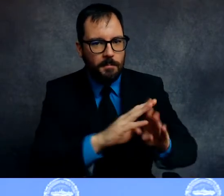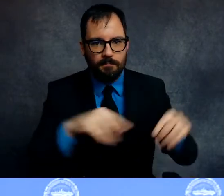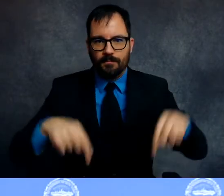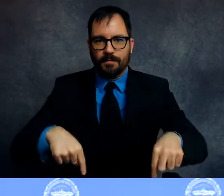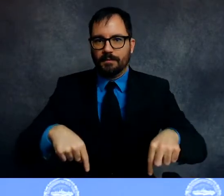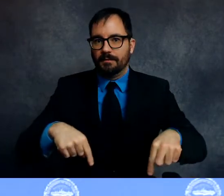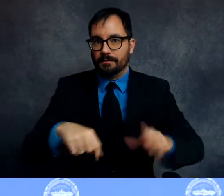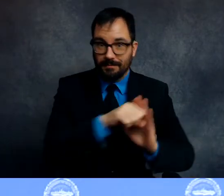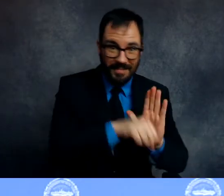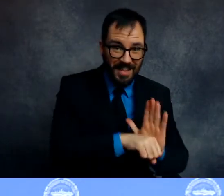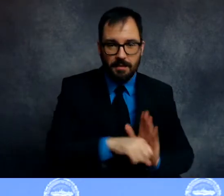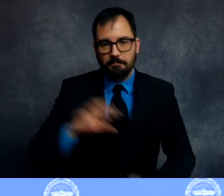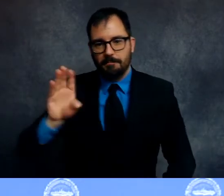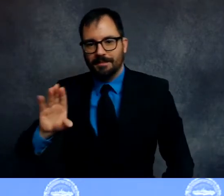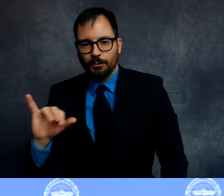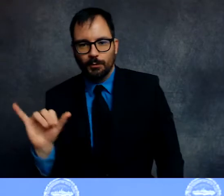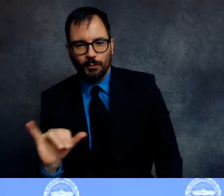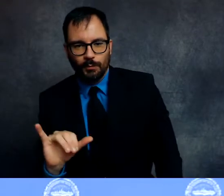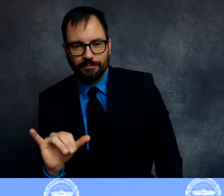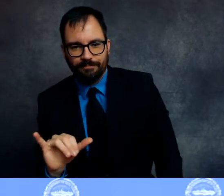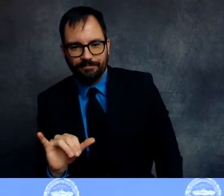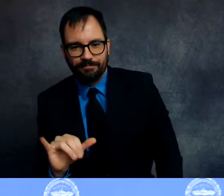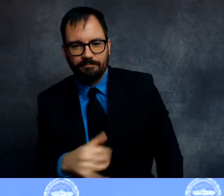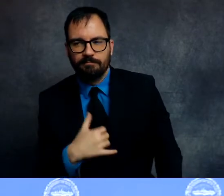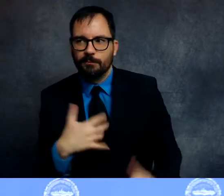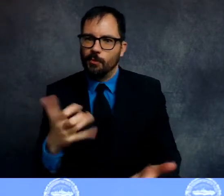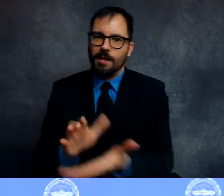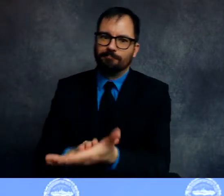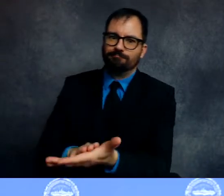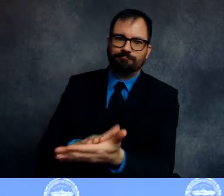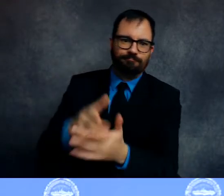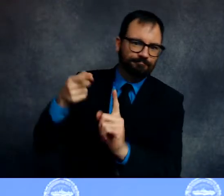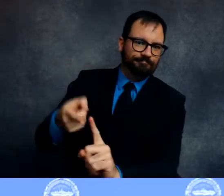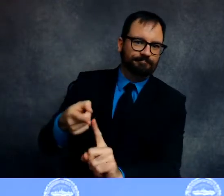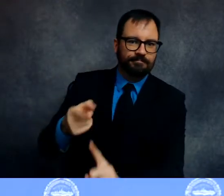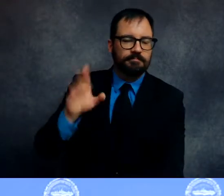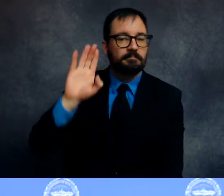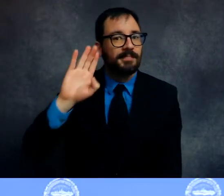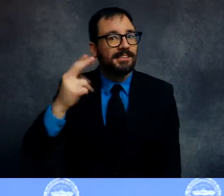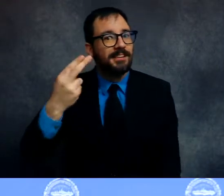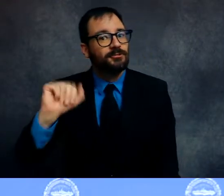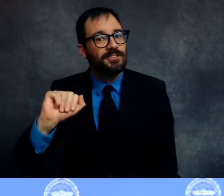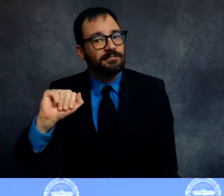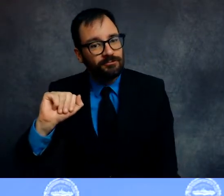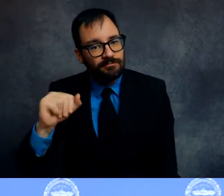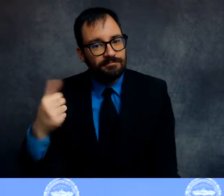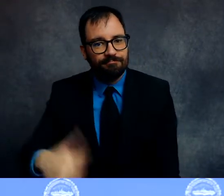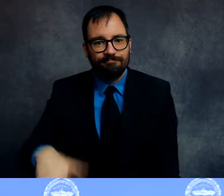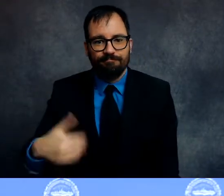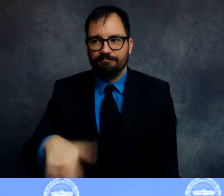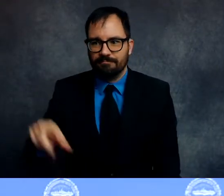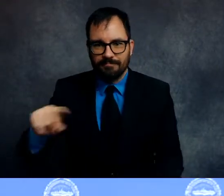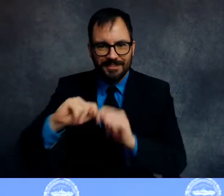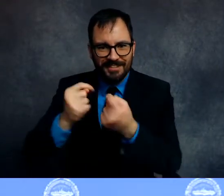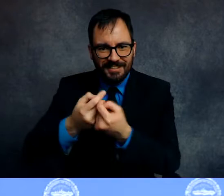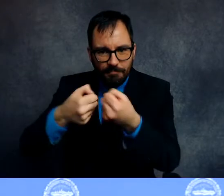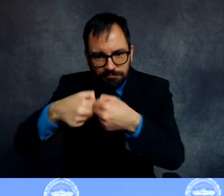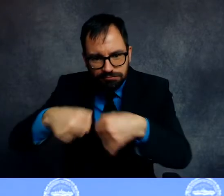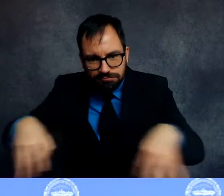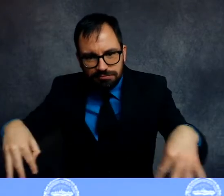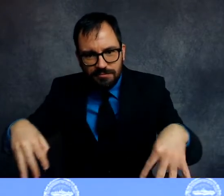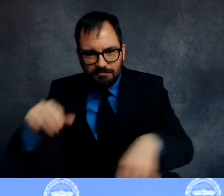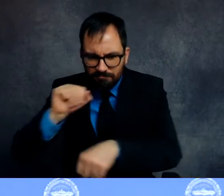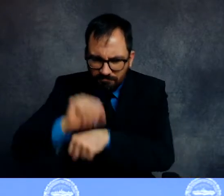as possible so that we can get more and more vaccinations here in the state, in the city. We want to get them out to people as soon as